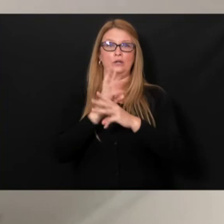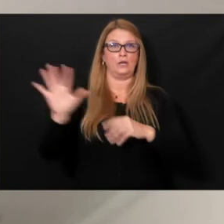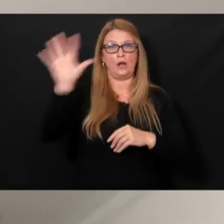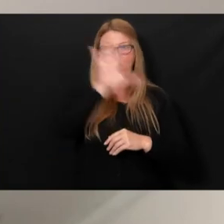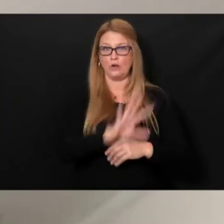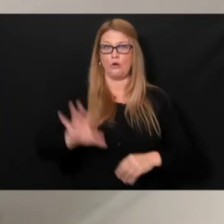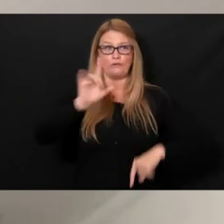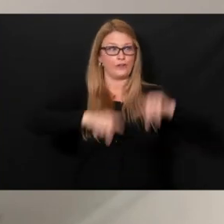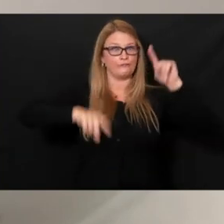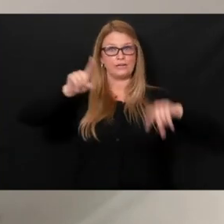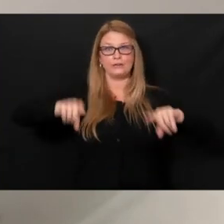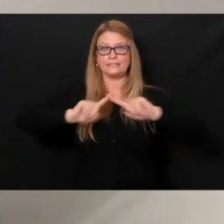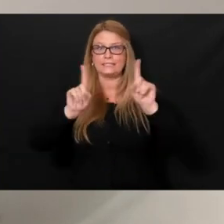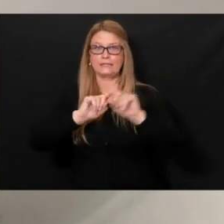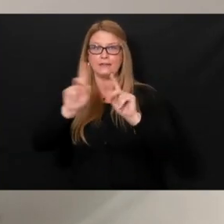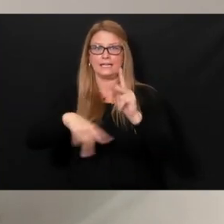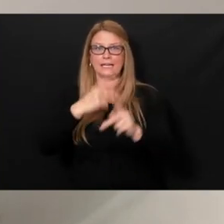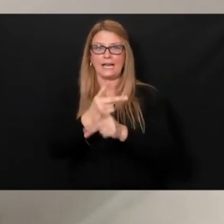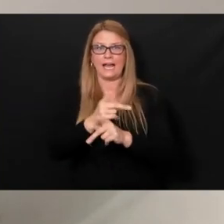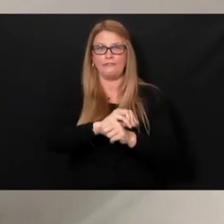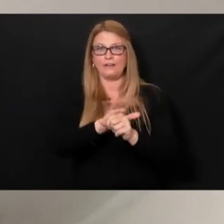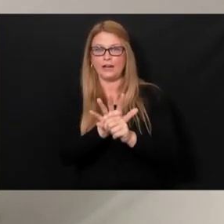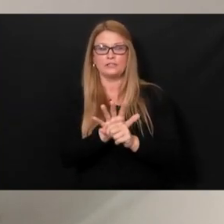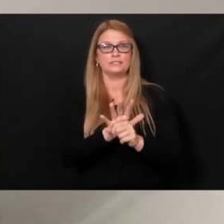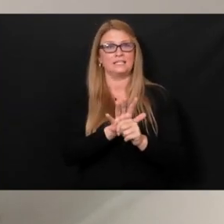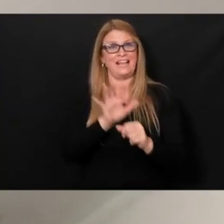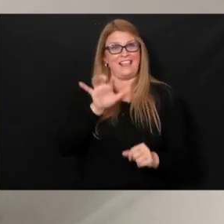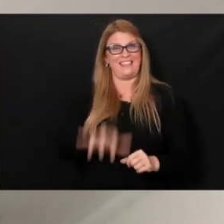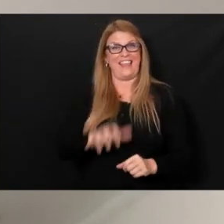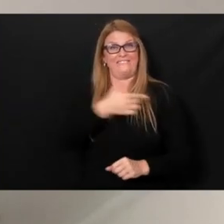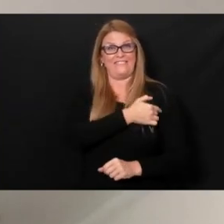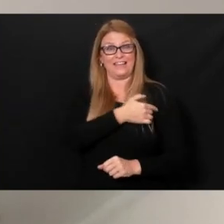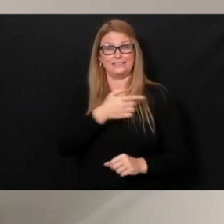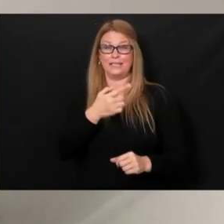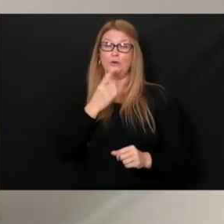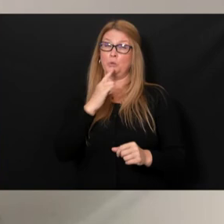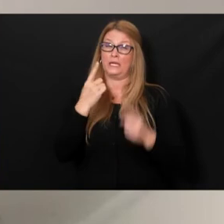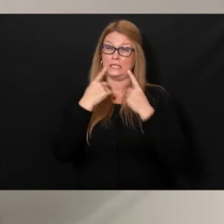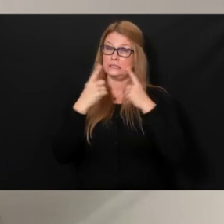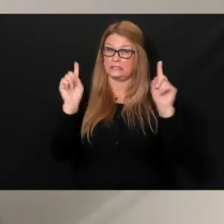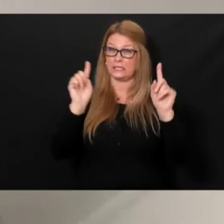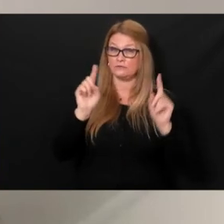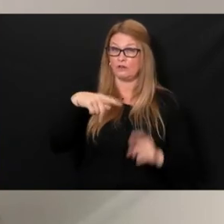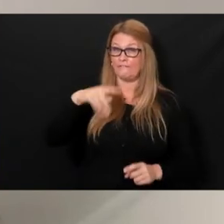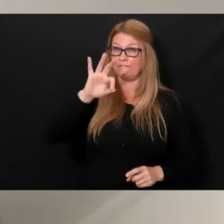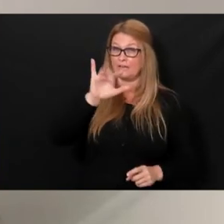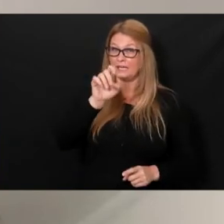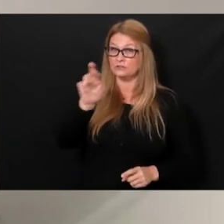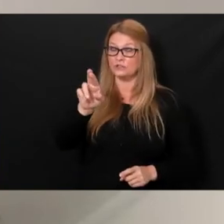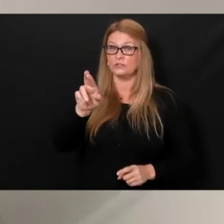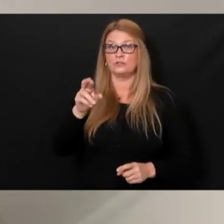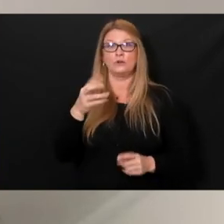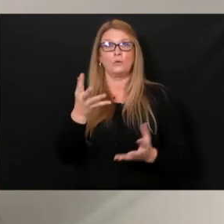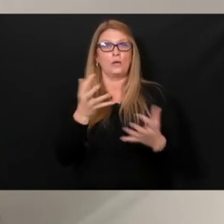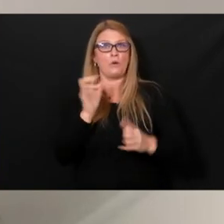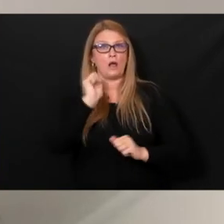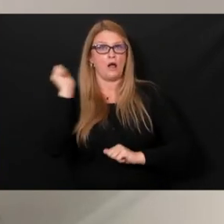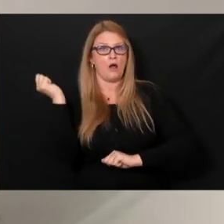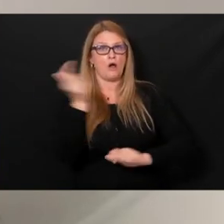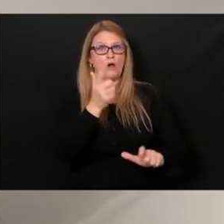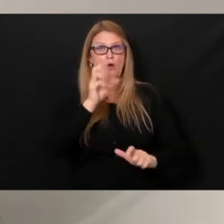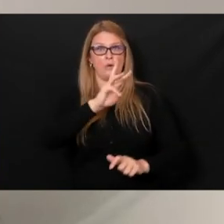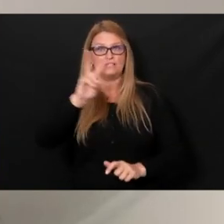this vaccine works really, really well. And we hope that that's further confirmation for all West Virginians that when